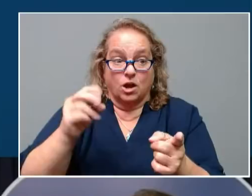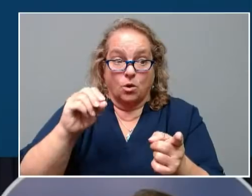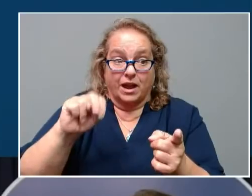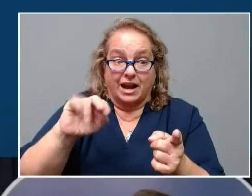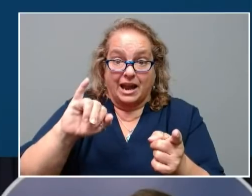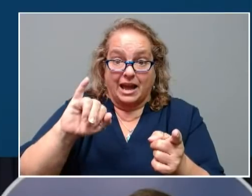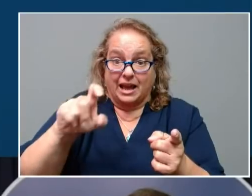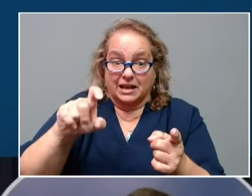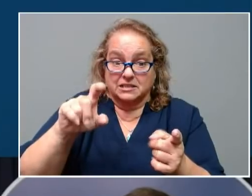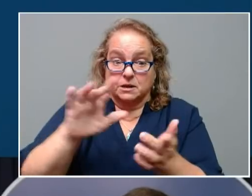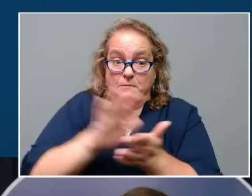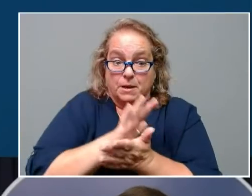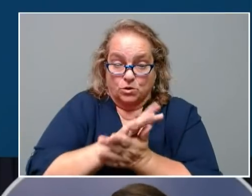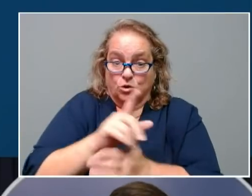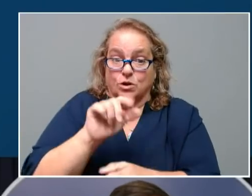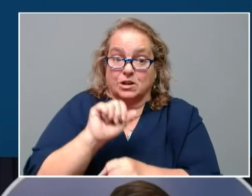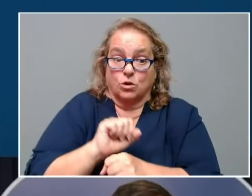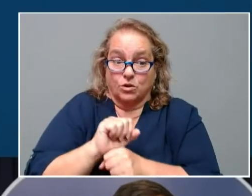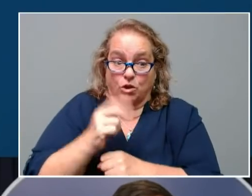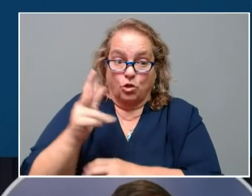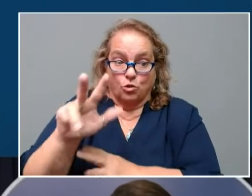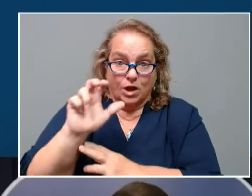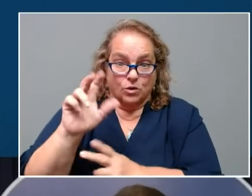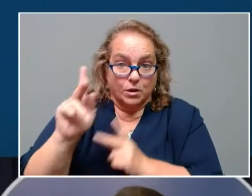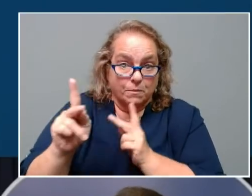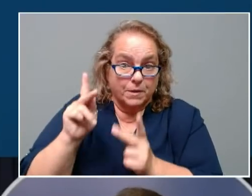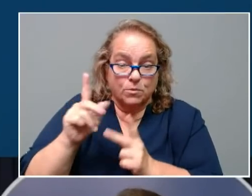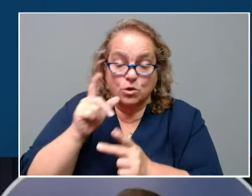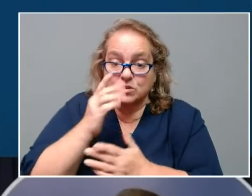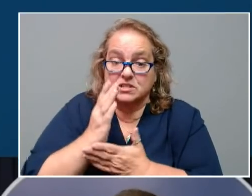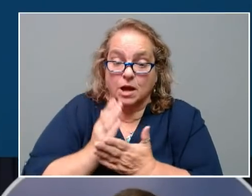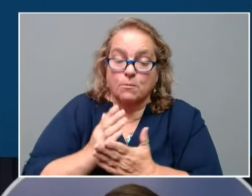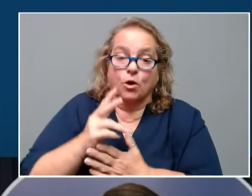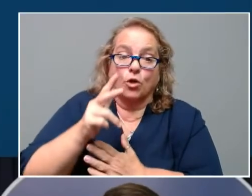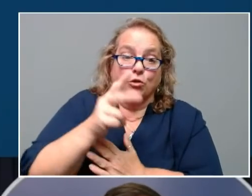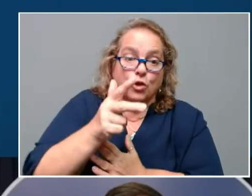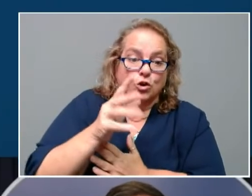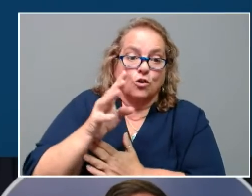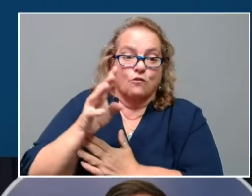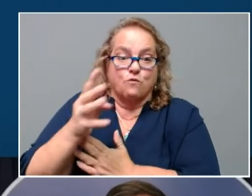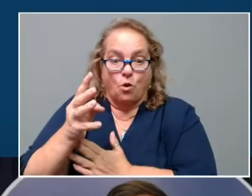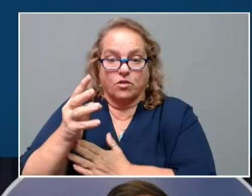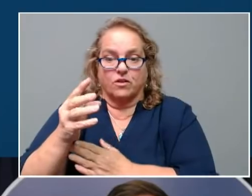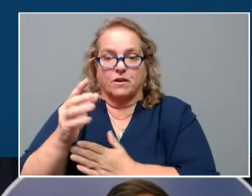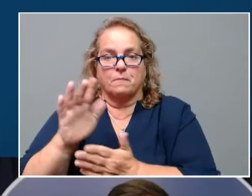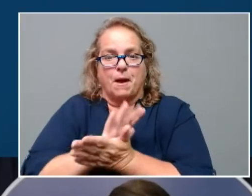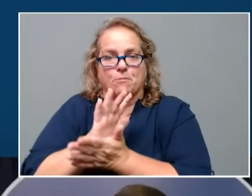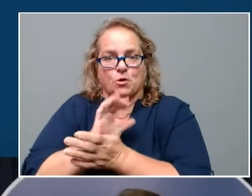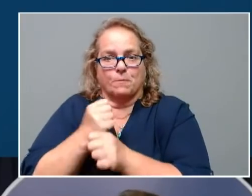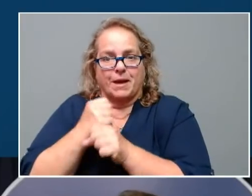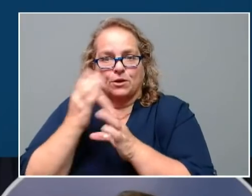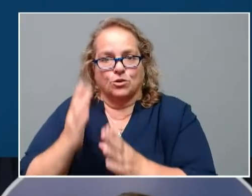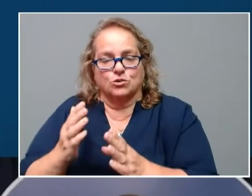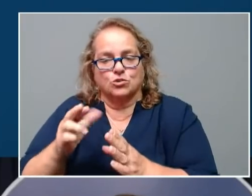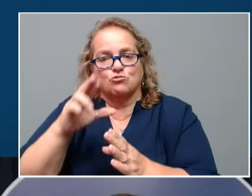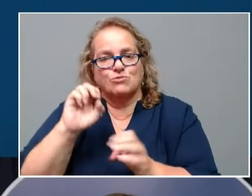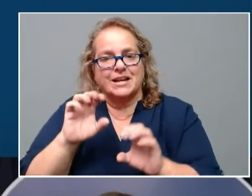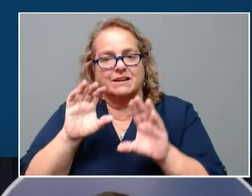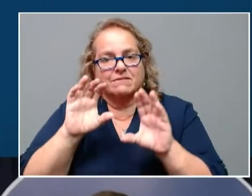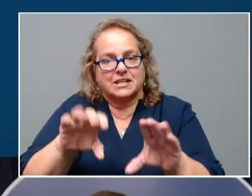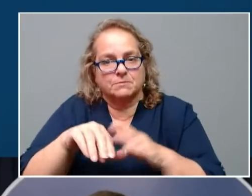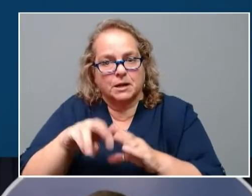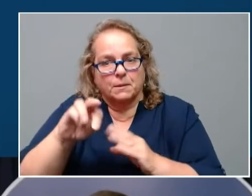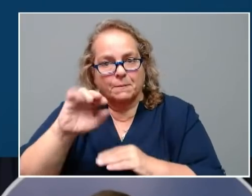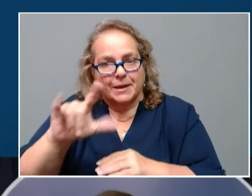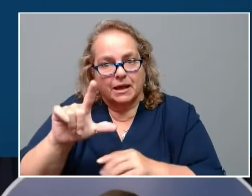people, some of whom are third and fourth generation paper makers. Reinvestment in the mill continues. Just last